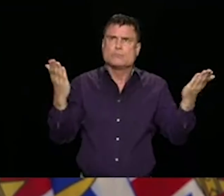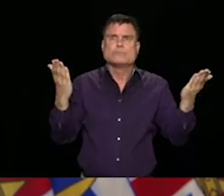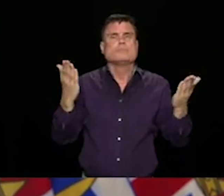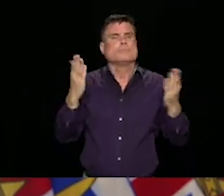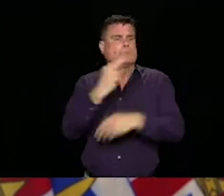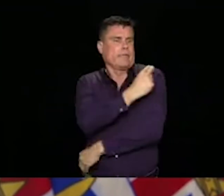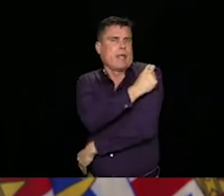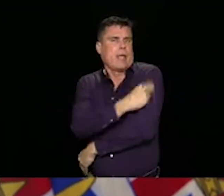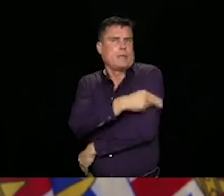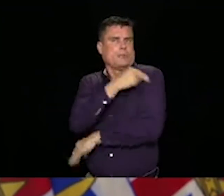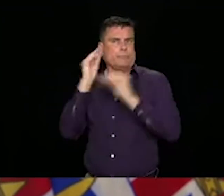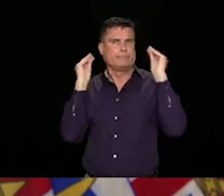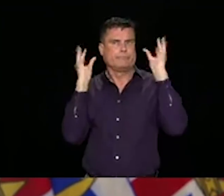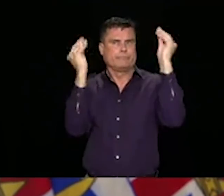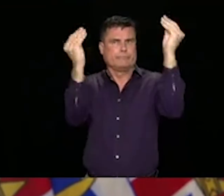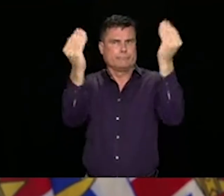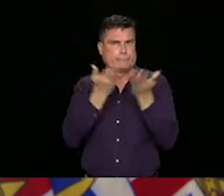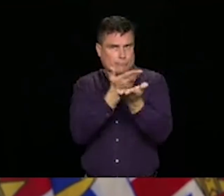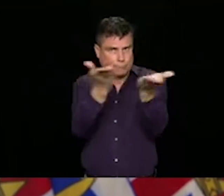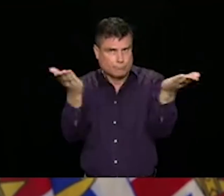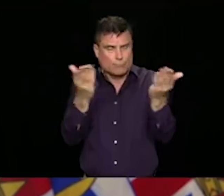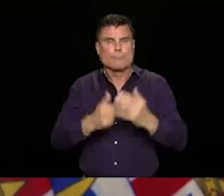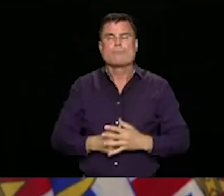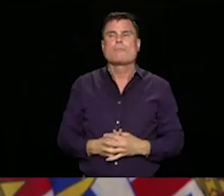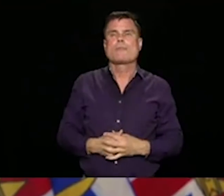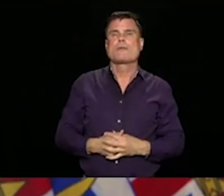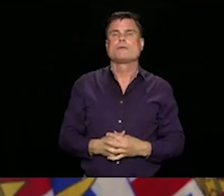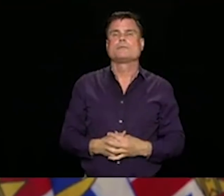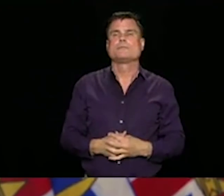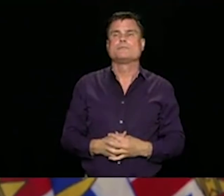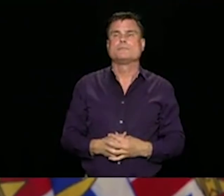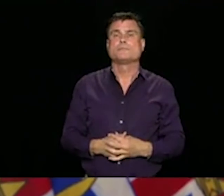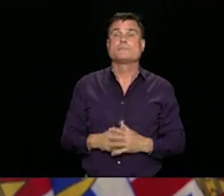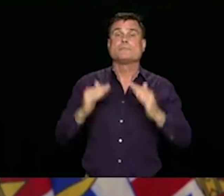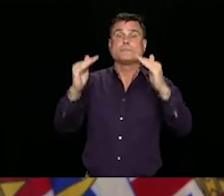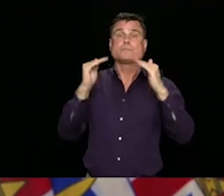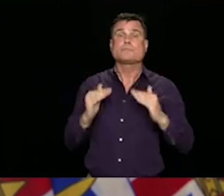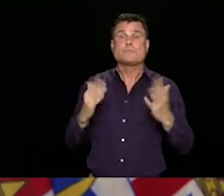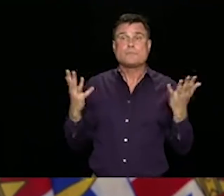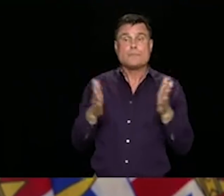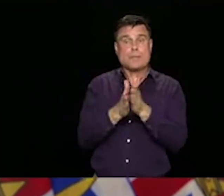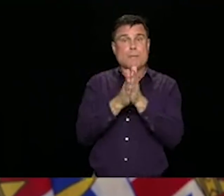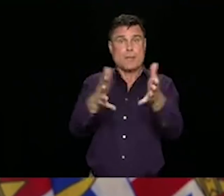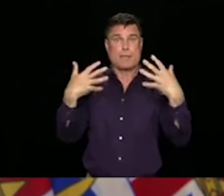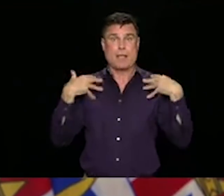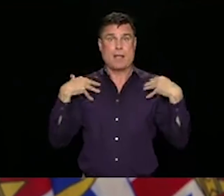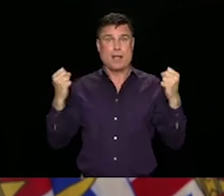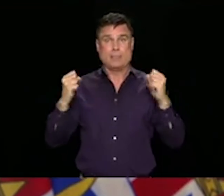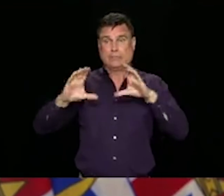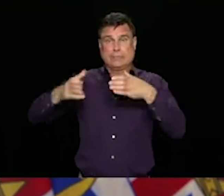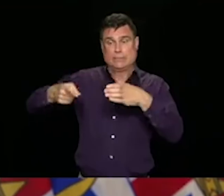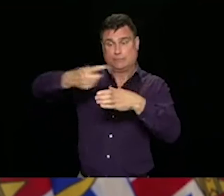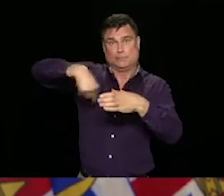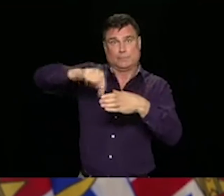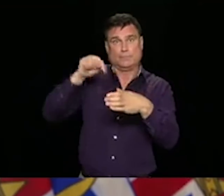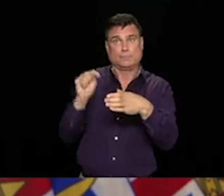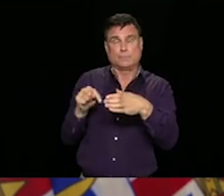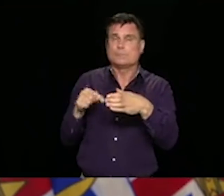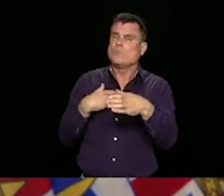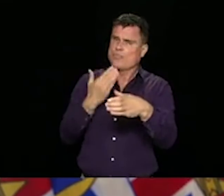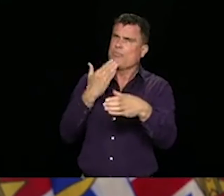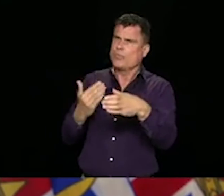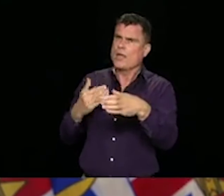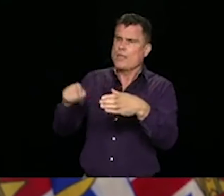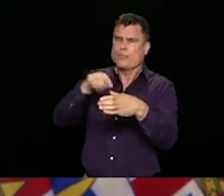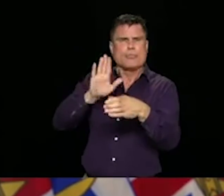do. In step with these efforts, of course, we continue to have our public health teams test, trace, and